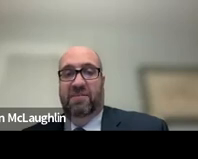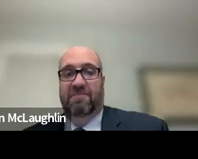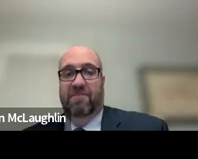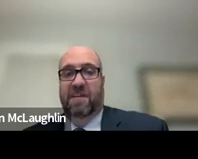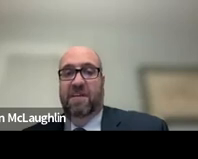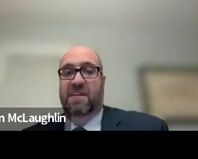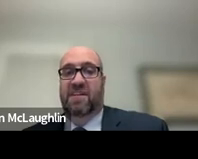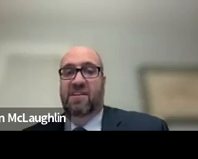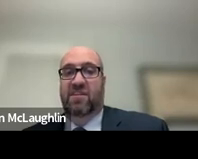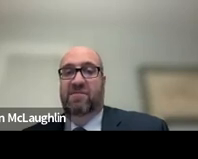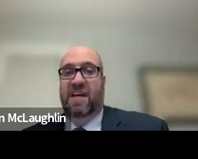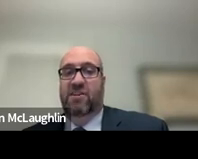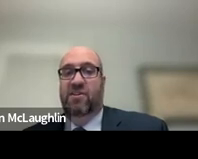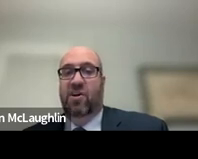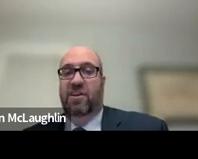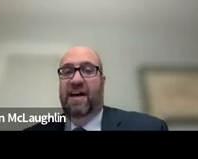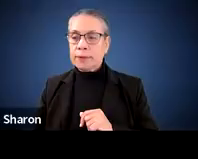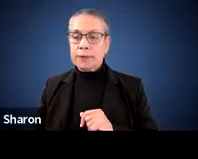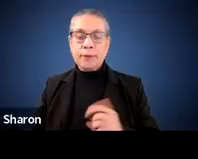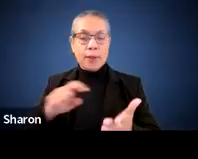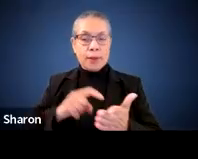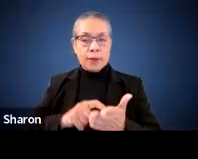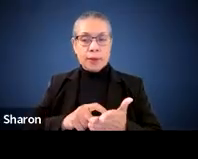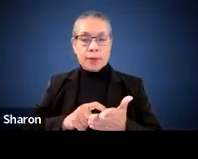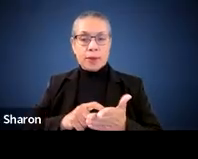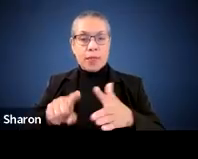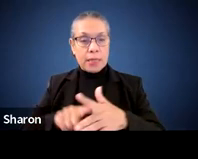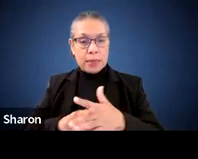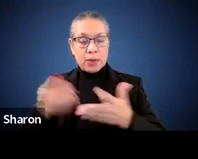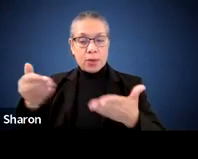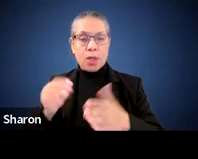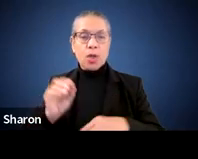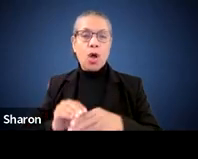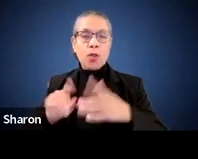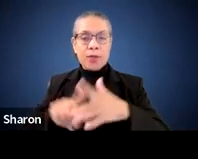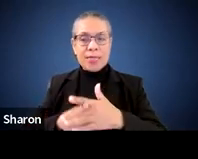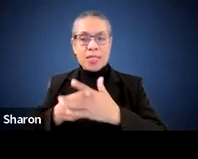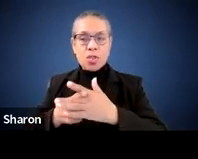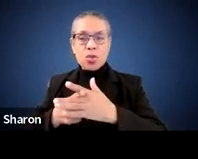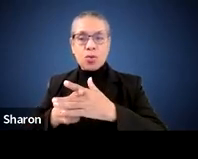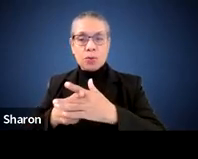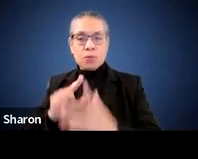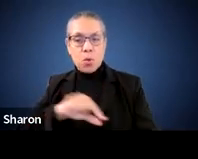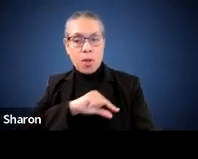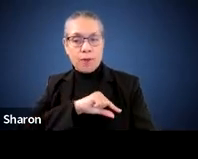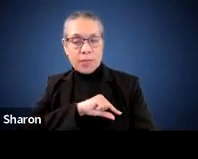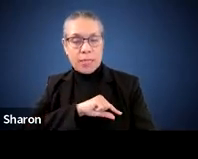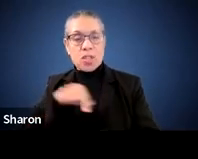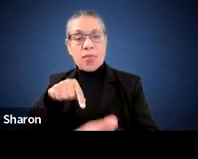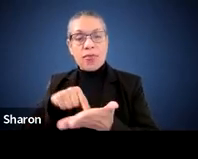meetings. This initial invitation is called the eligibility period. This is a nine-month period